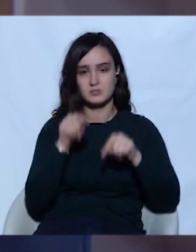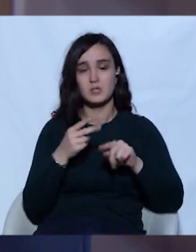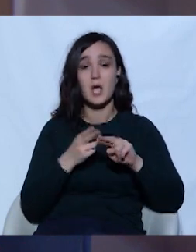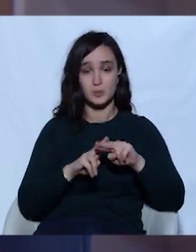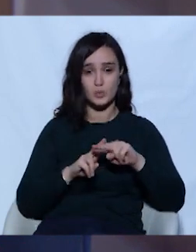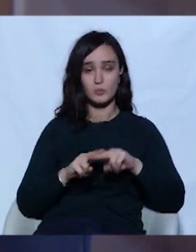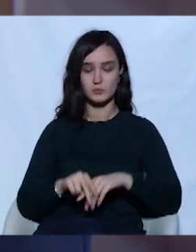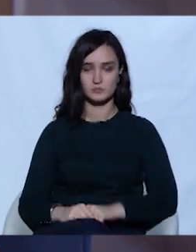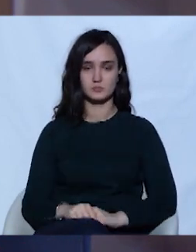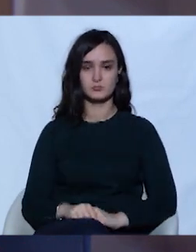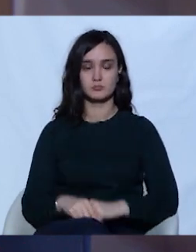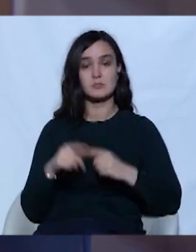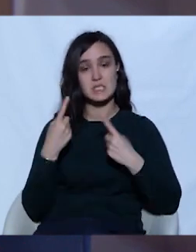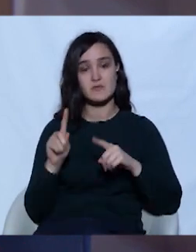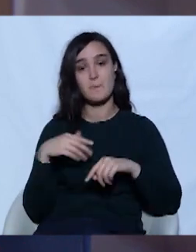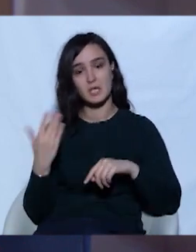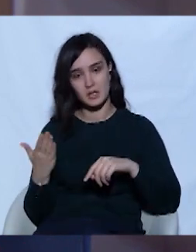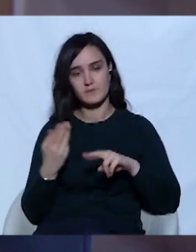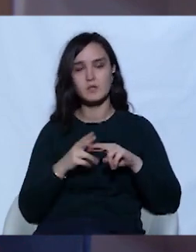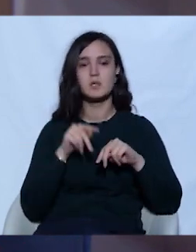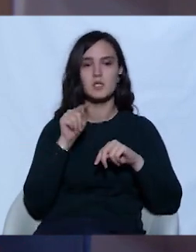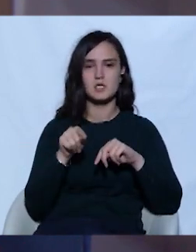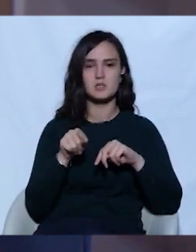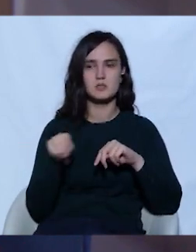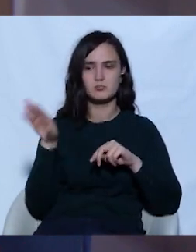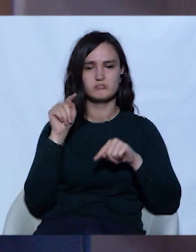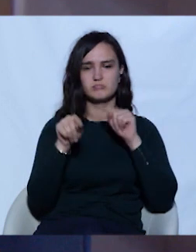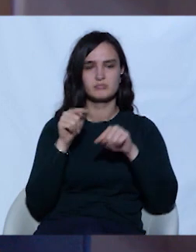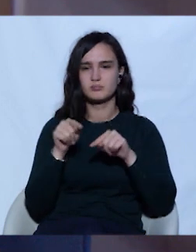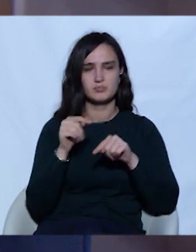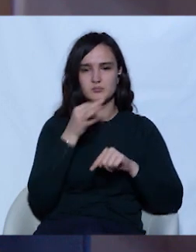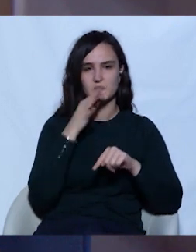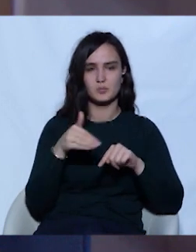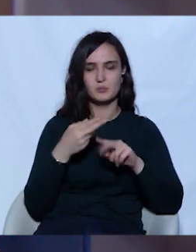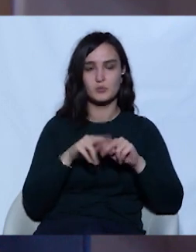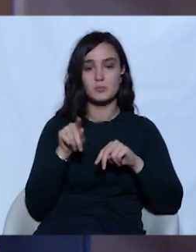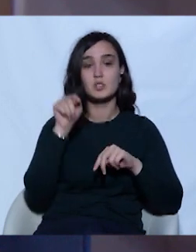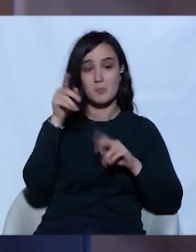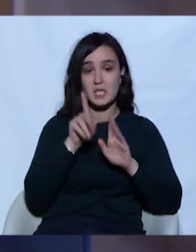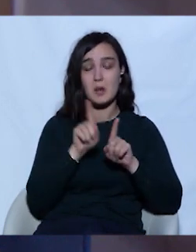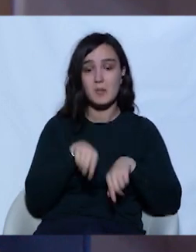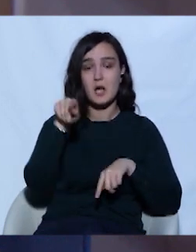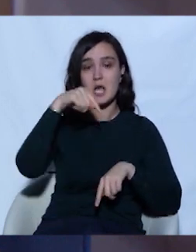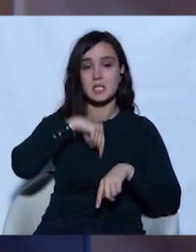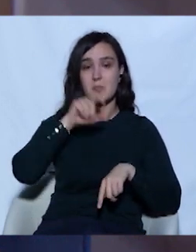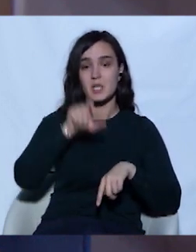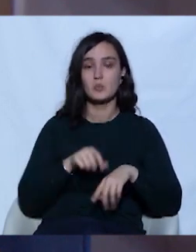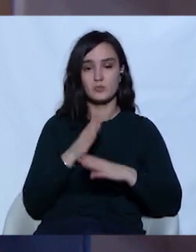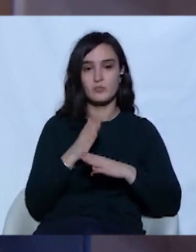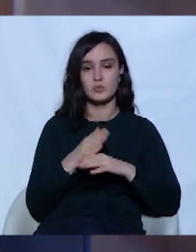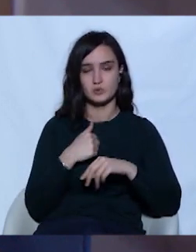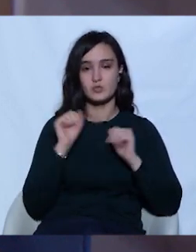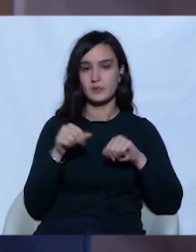and nobody corrected her bad behavior as she was growing up. She has too much power and too much